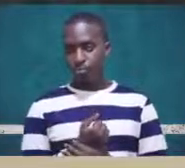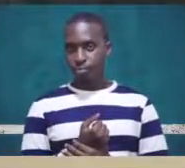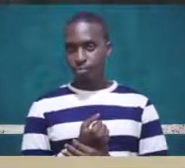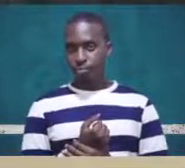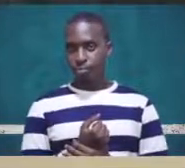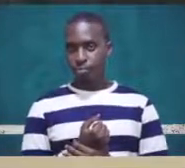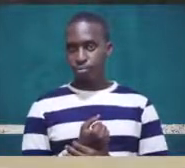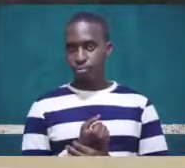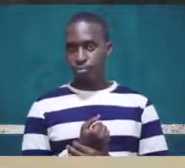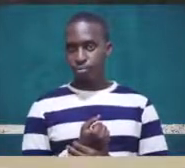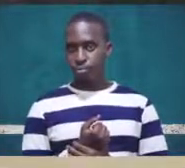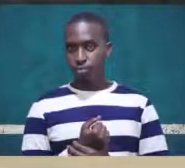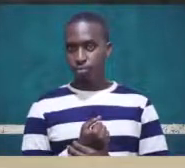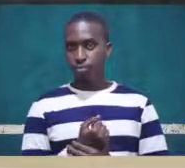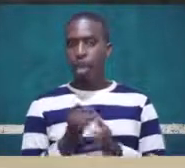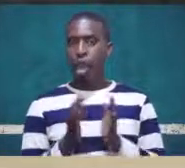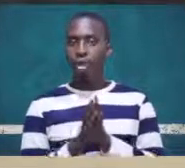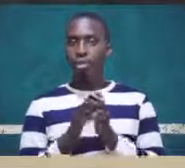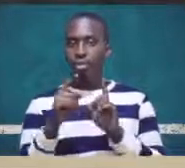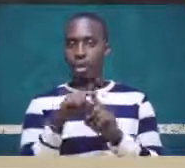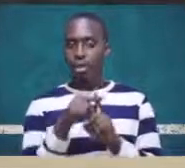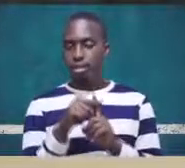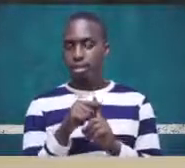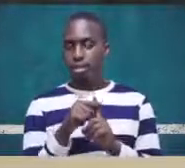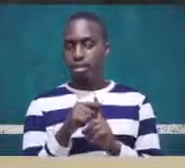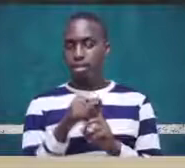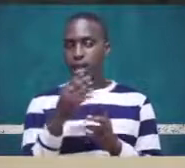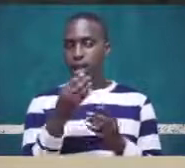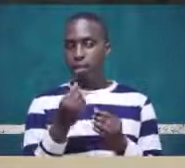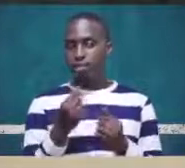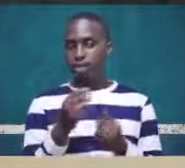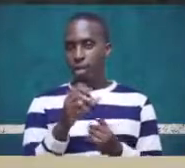460,000, and you add this one,